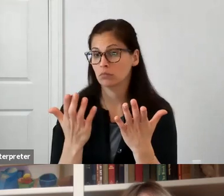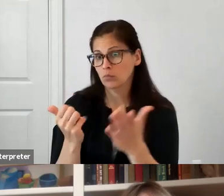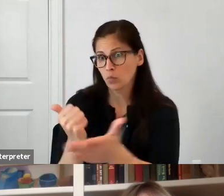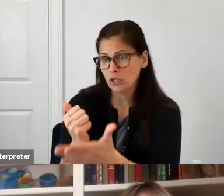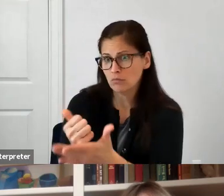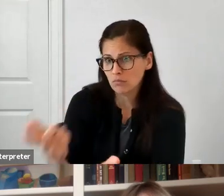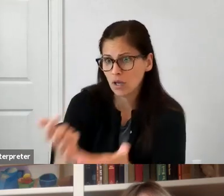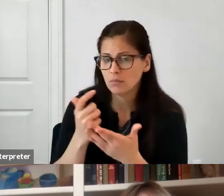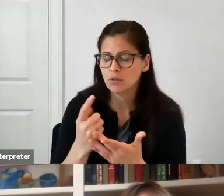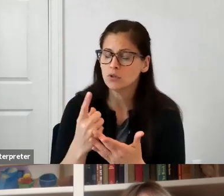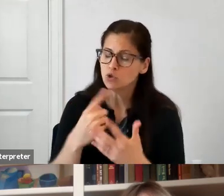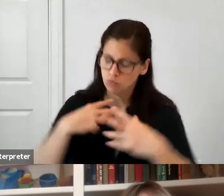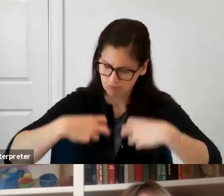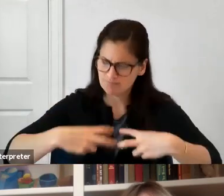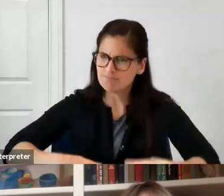to ourselves and say,